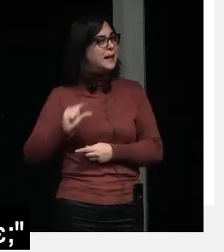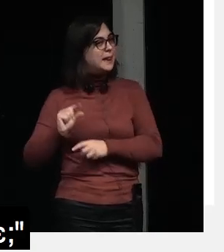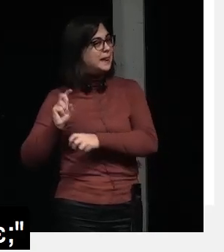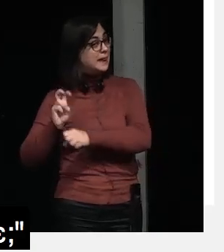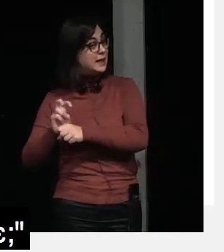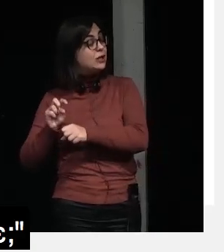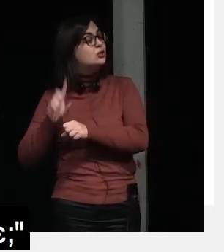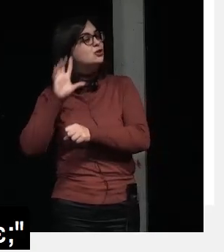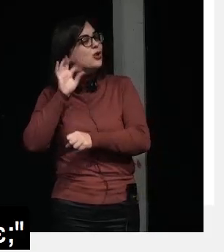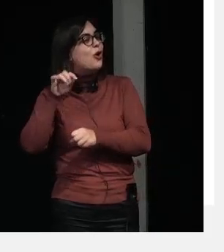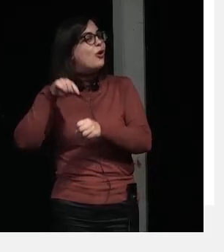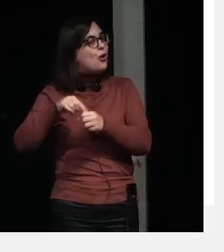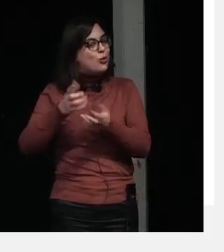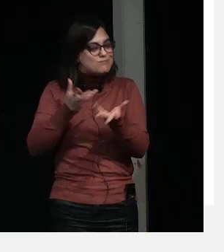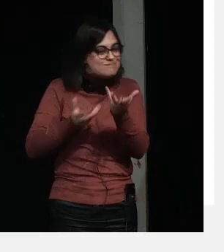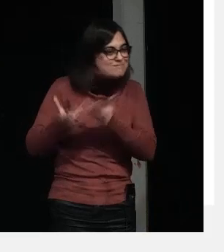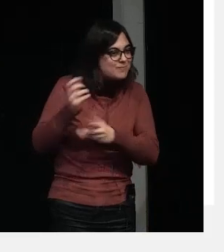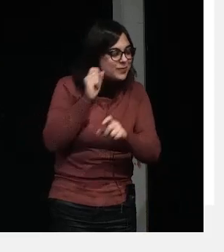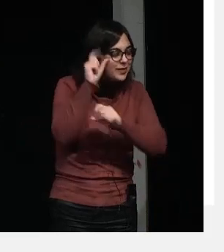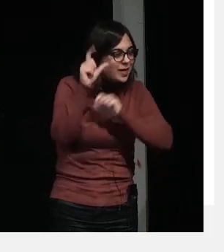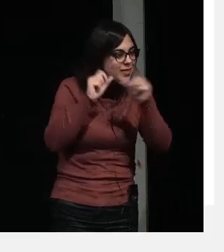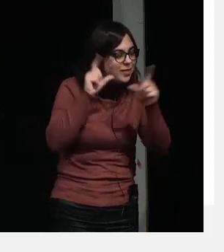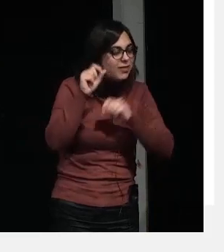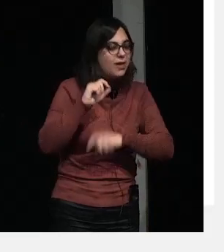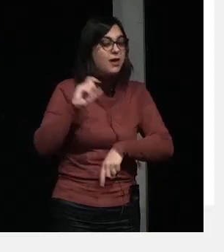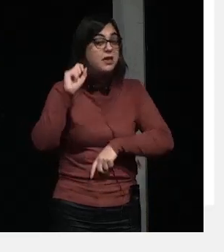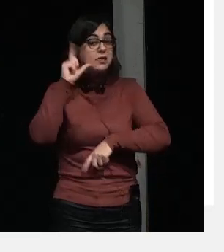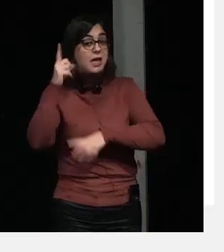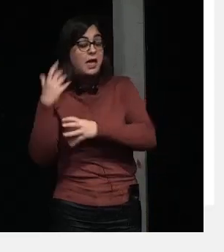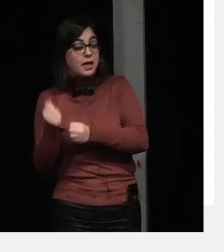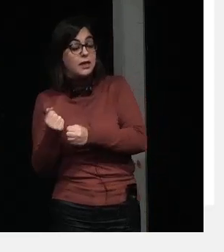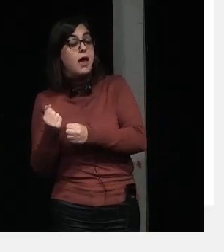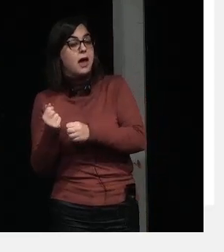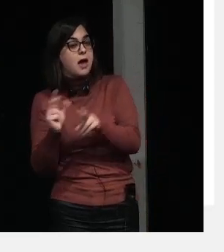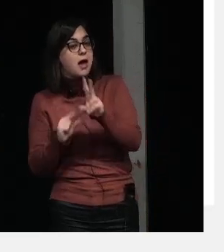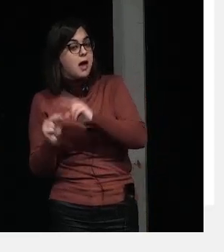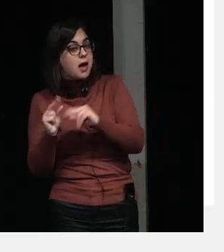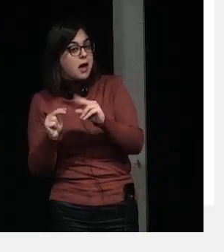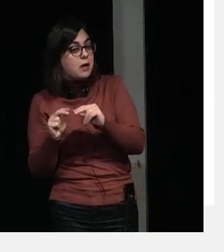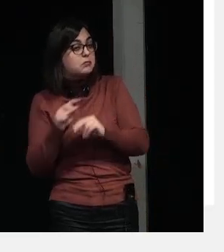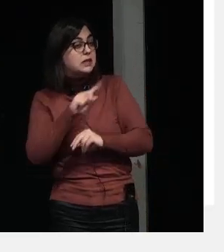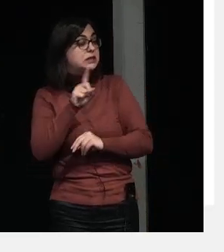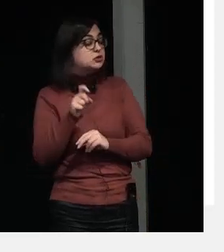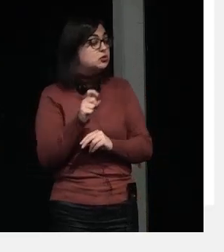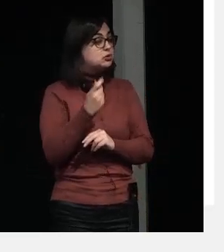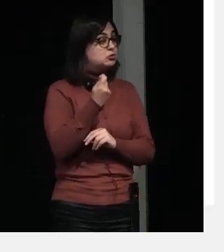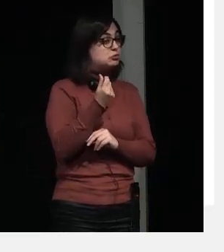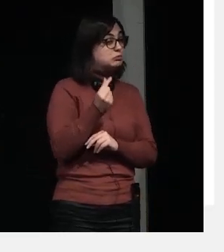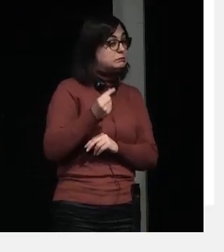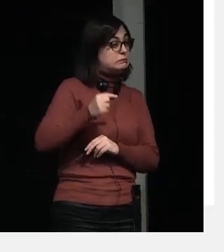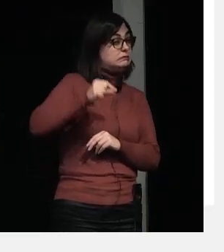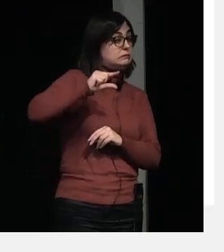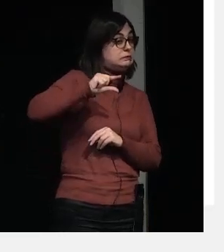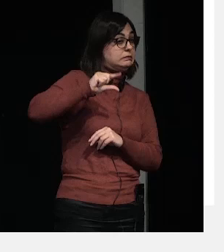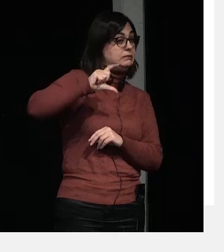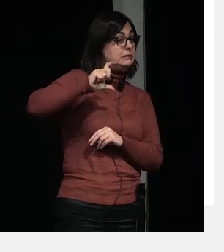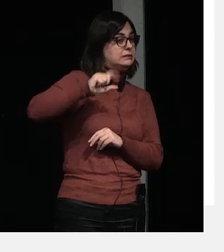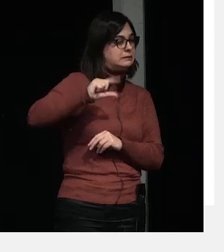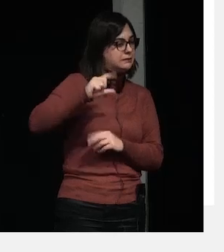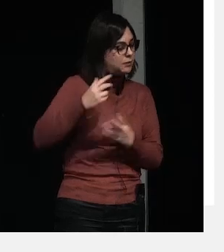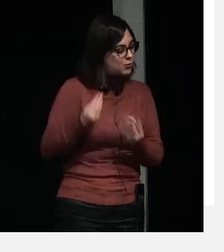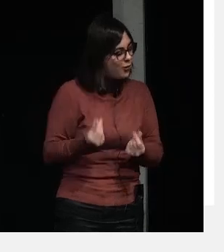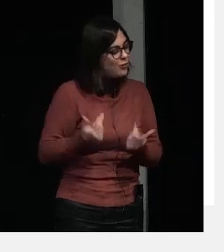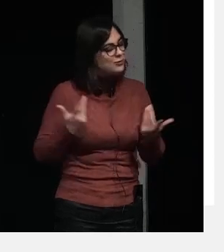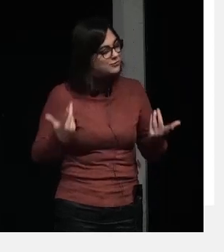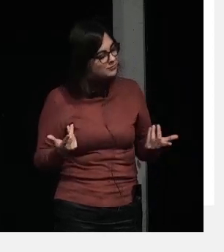initiative, can we try it? And can we find that can there be a little pocket of money built in? I think one